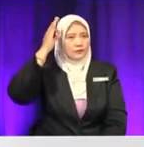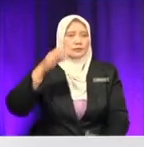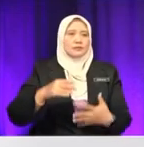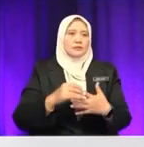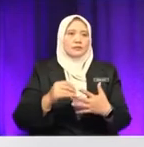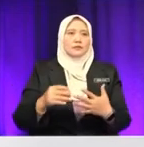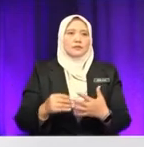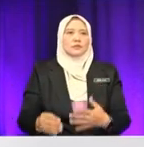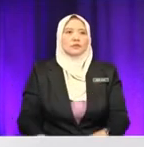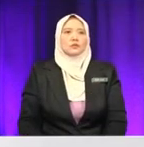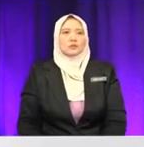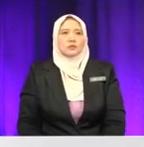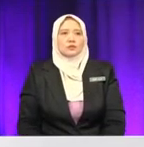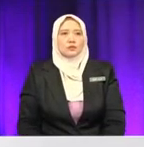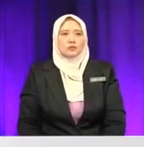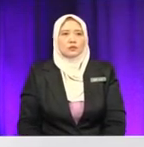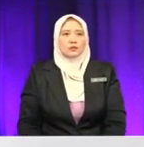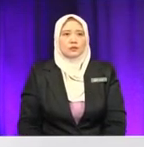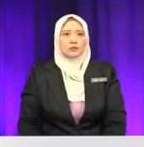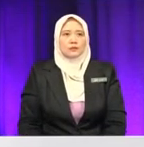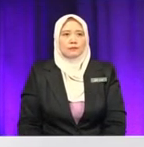Why, what, or how?